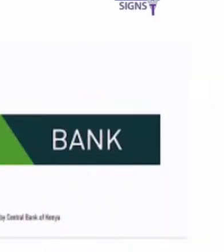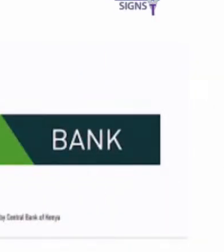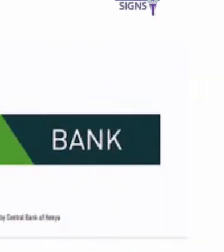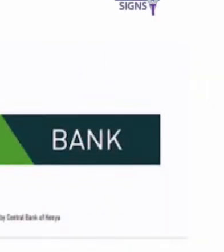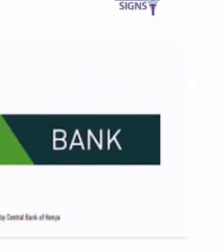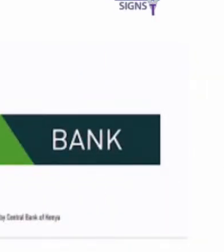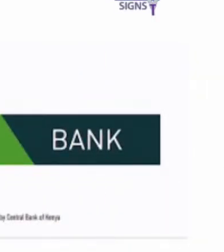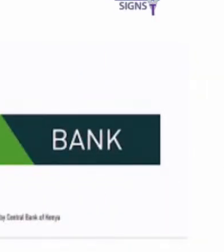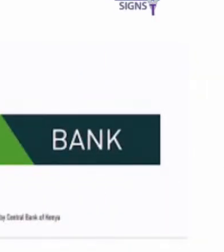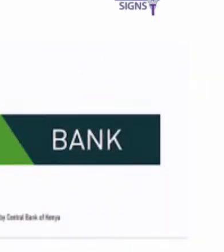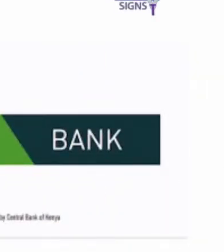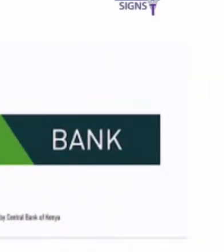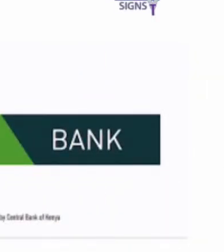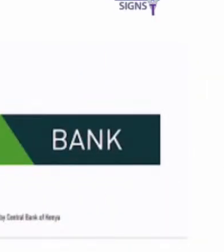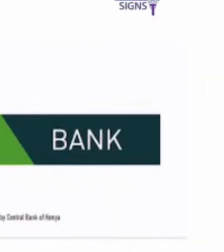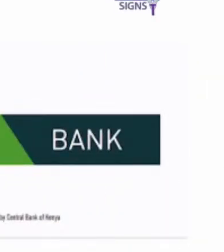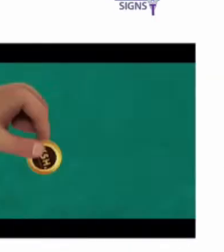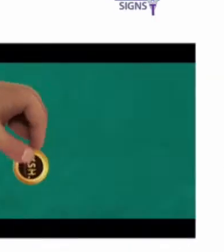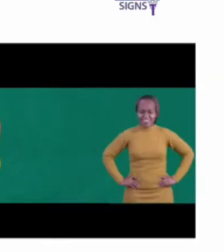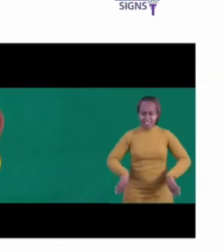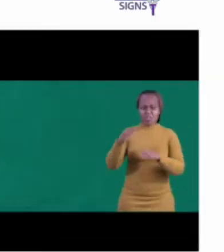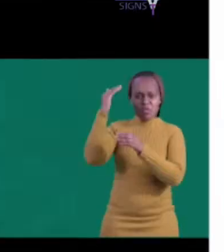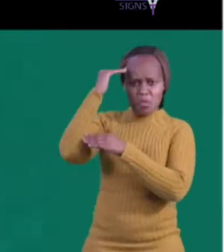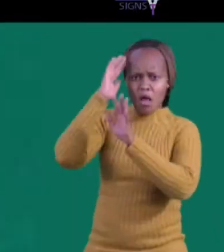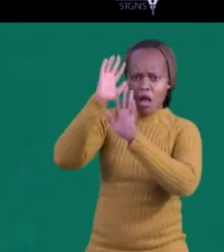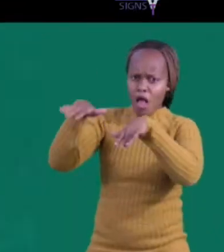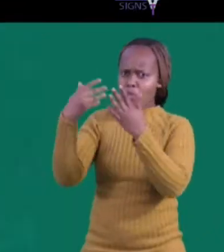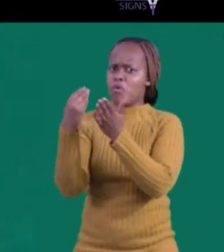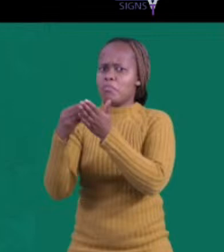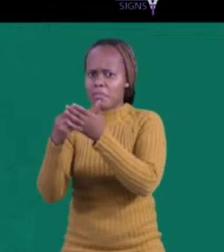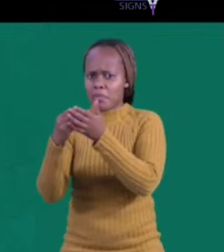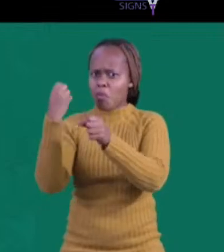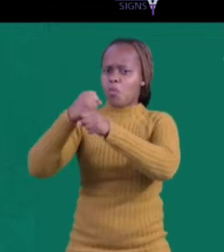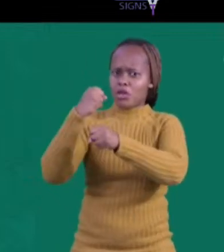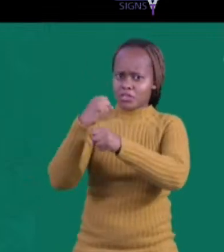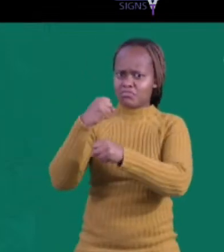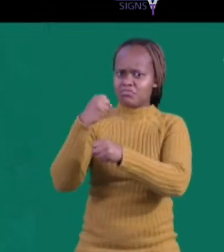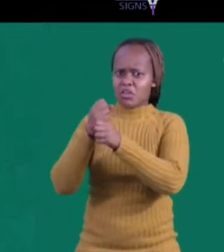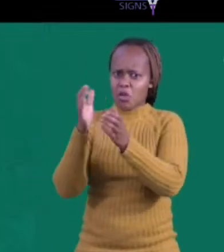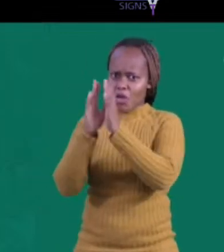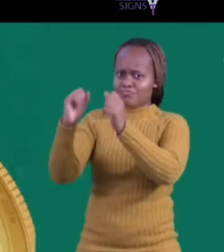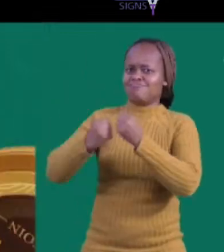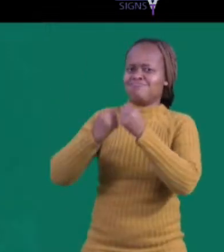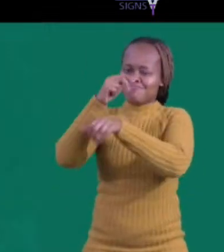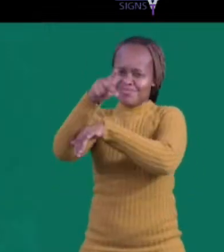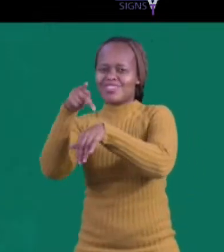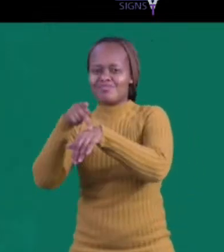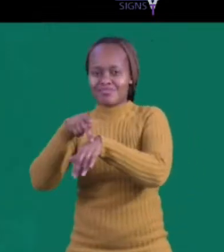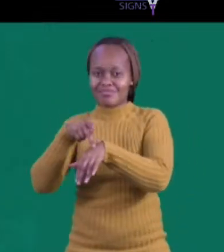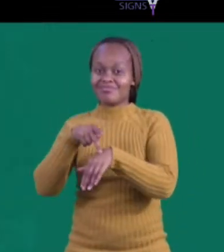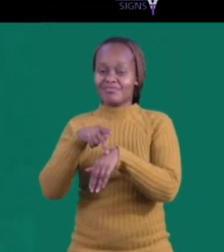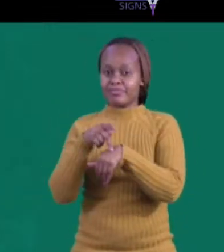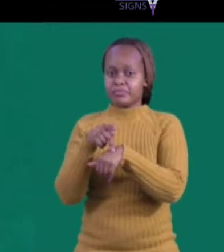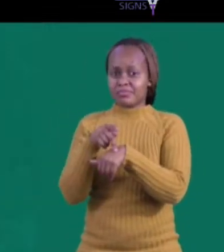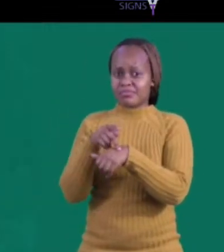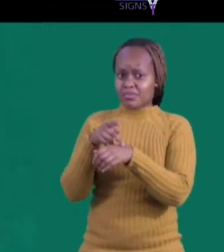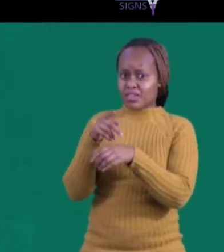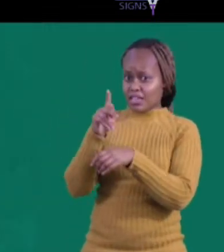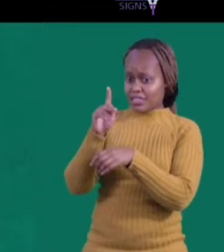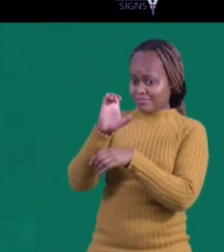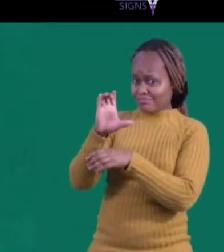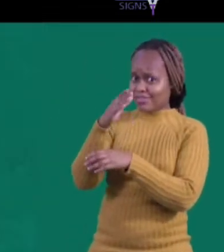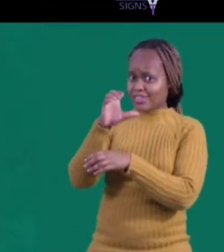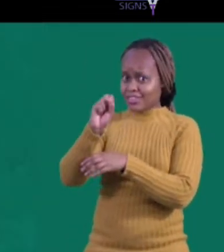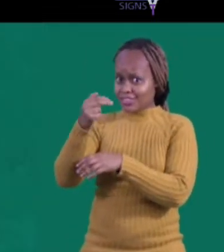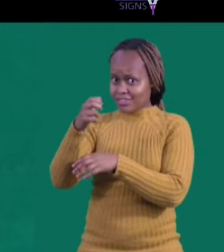Science Prime, brought to you by KCB Bank. You know how money works and how you would want it to work for you without compromising